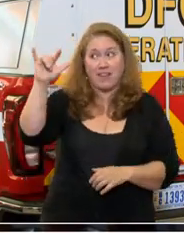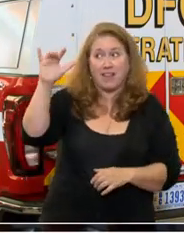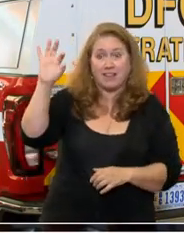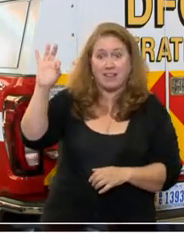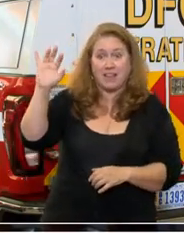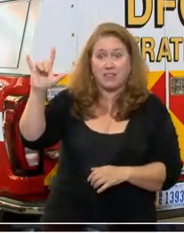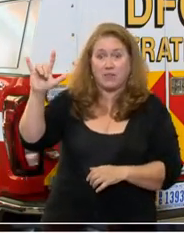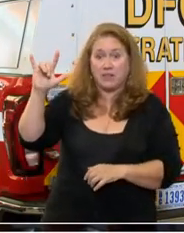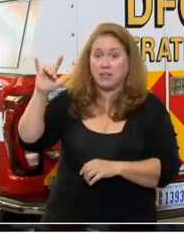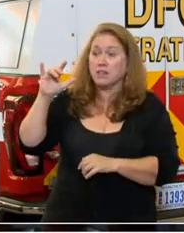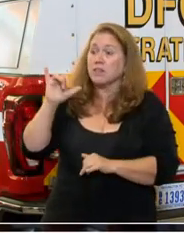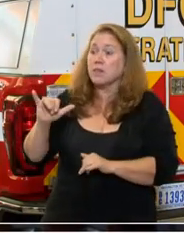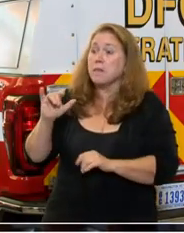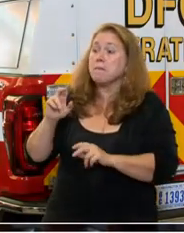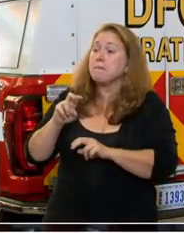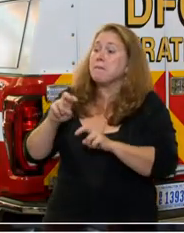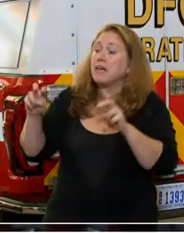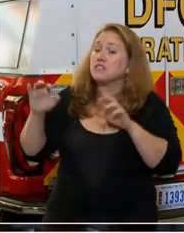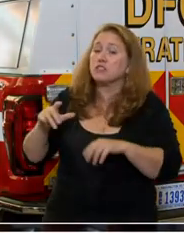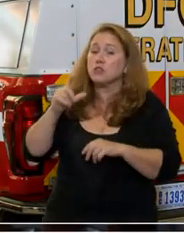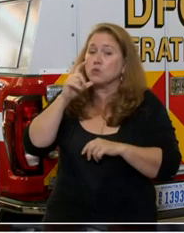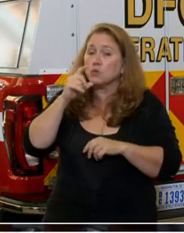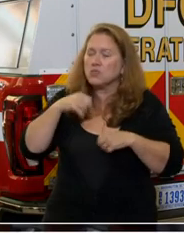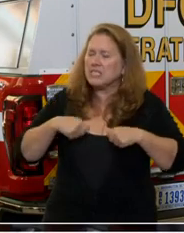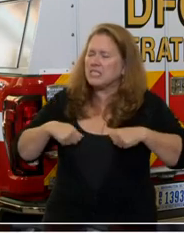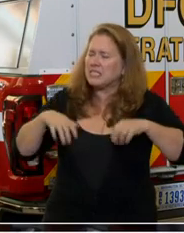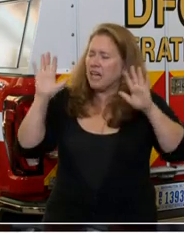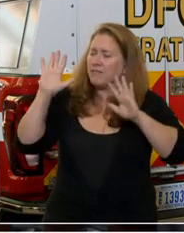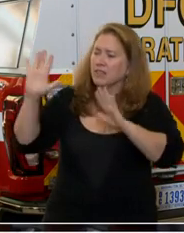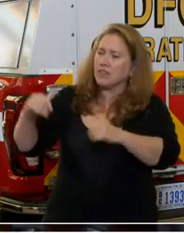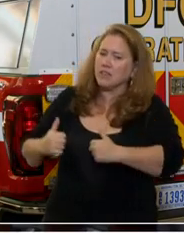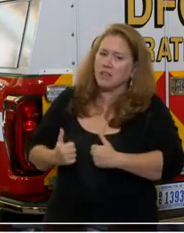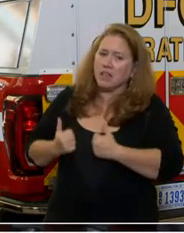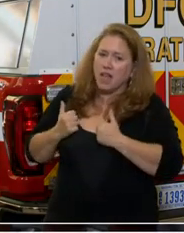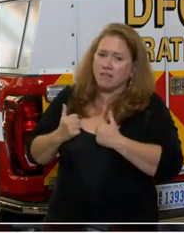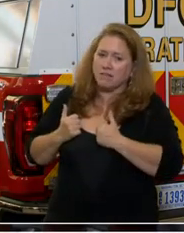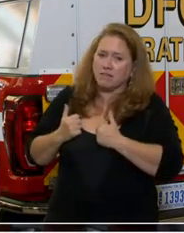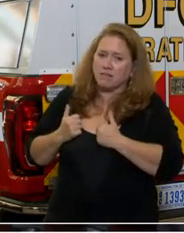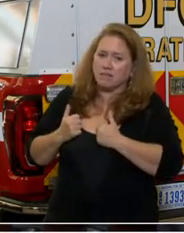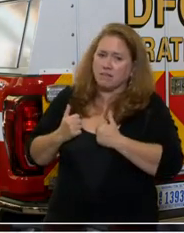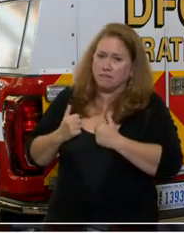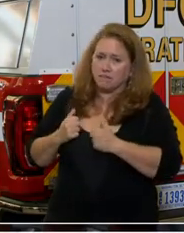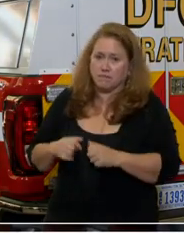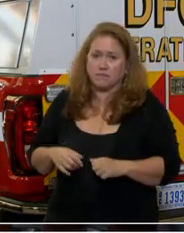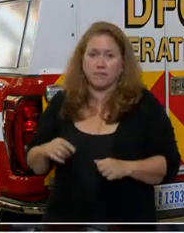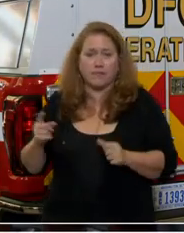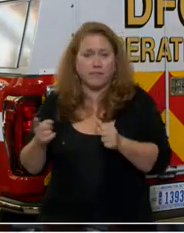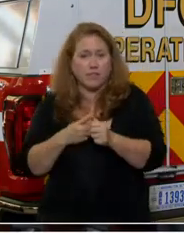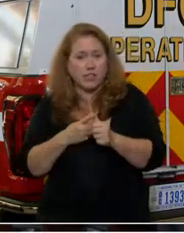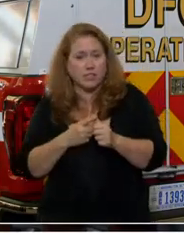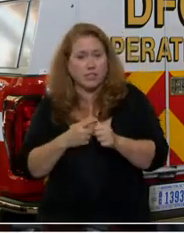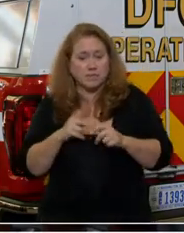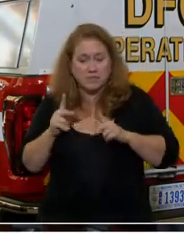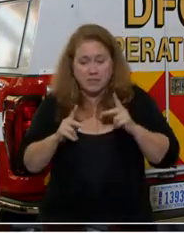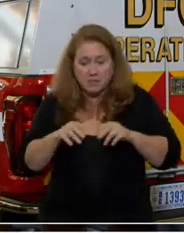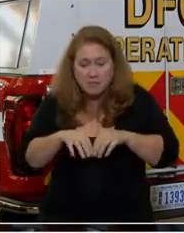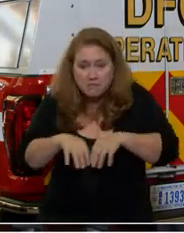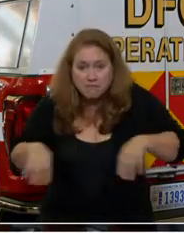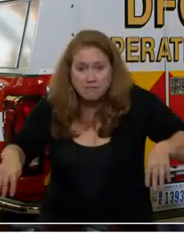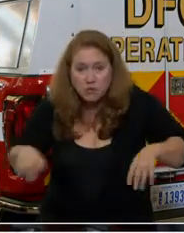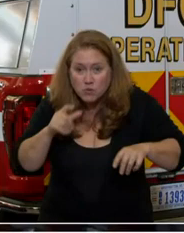save others. The first responders who ran toward the terror went up in